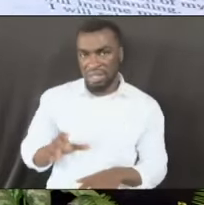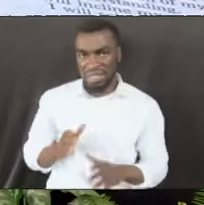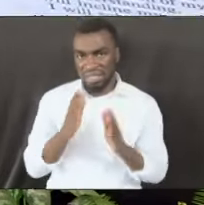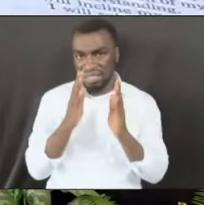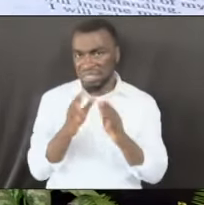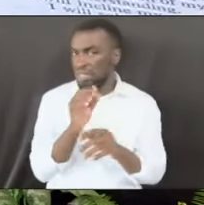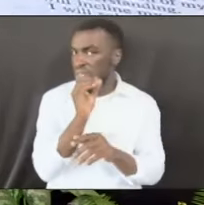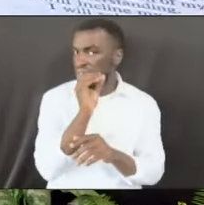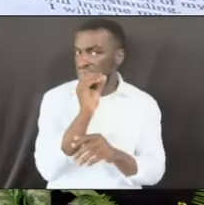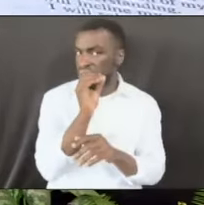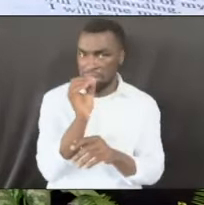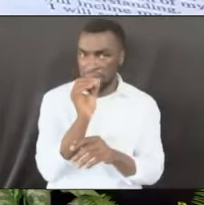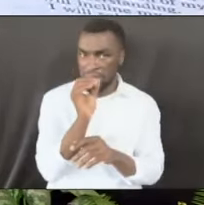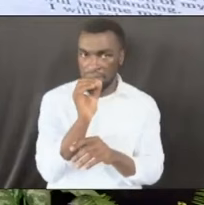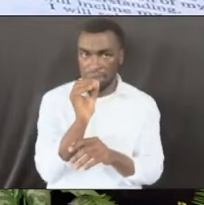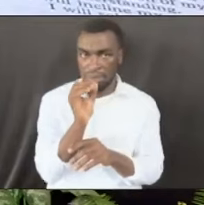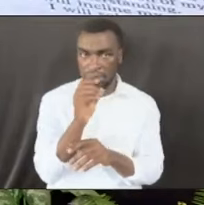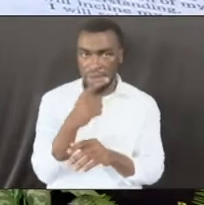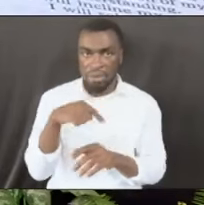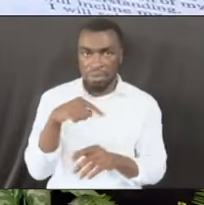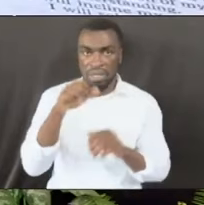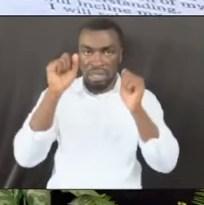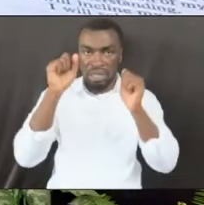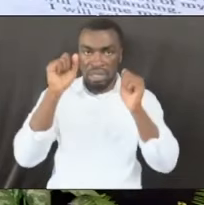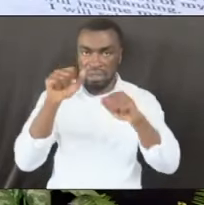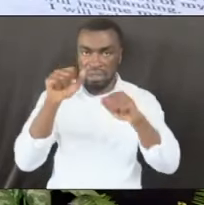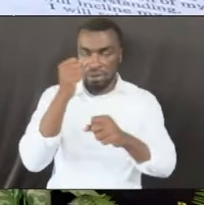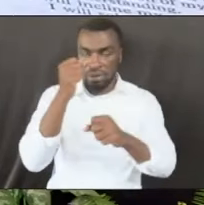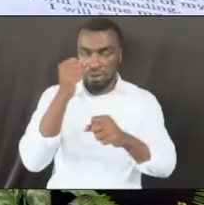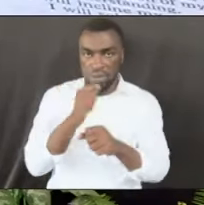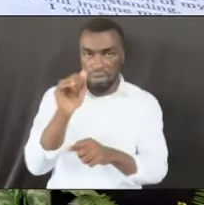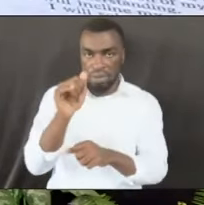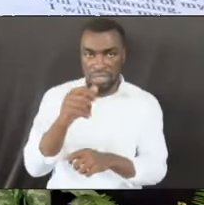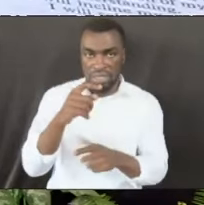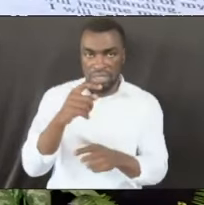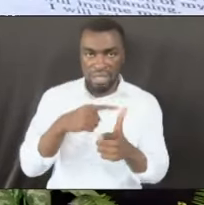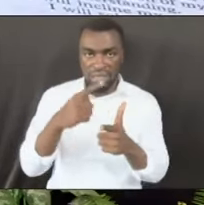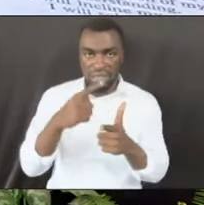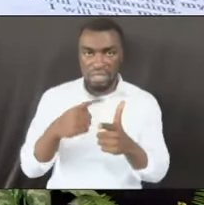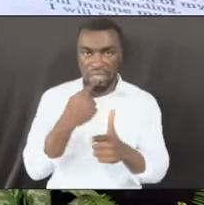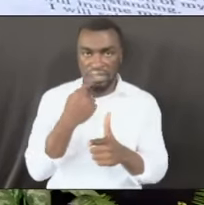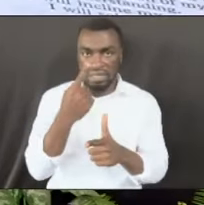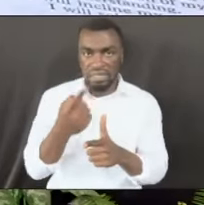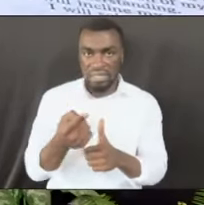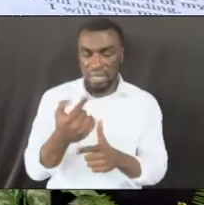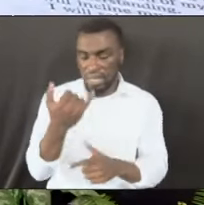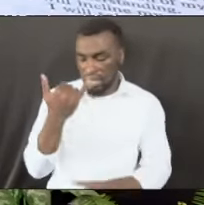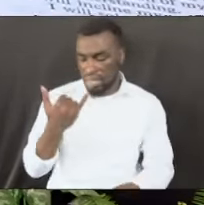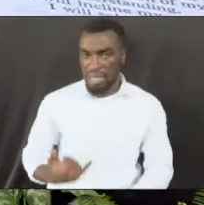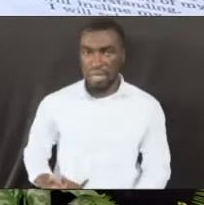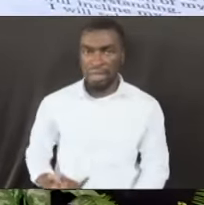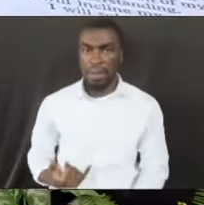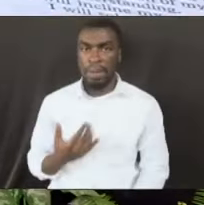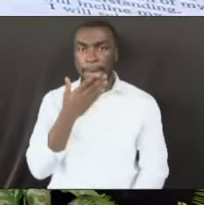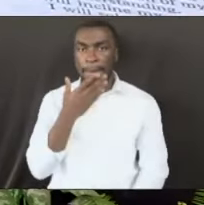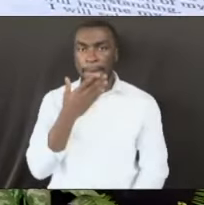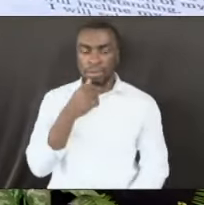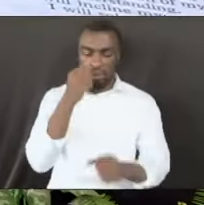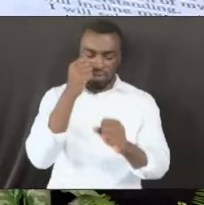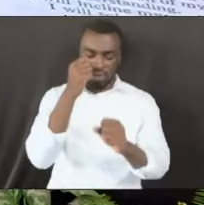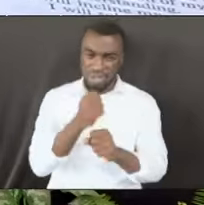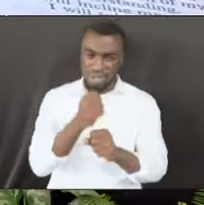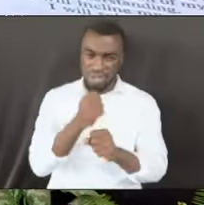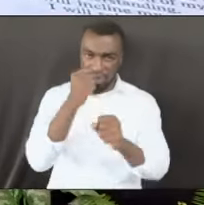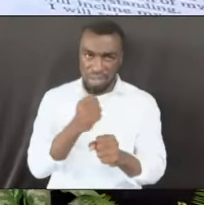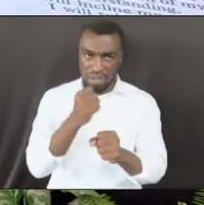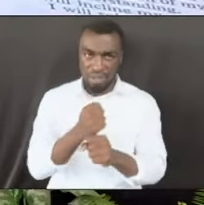They said, no, we cannot do that. Instead, they told a man, again, a young man, work hard.